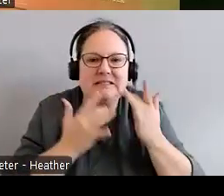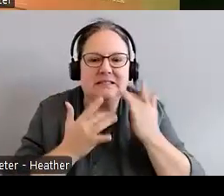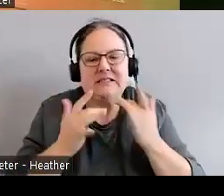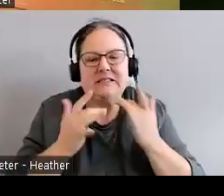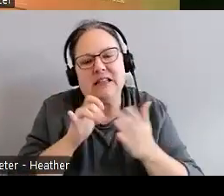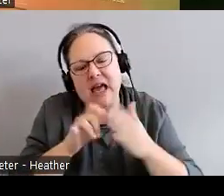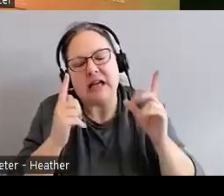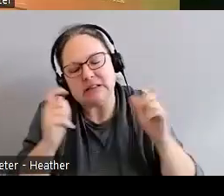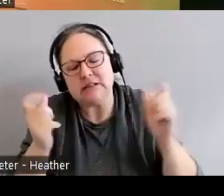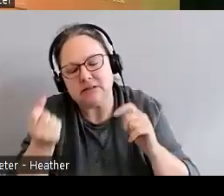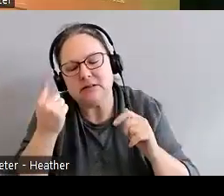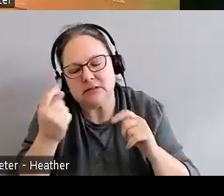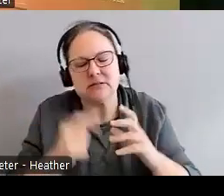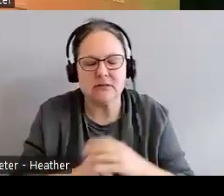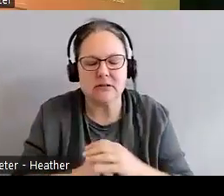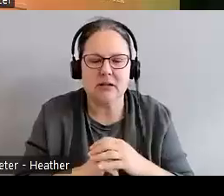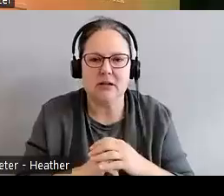But, you know, looking back,